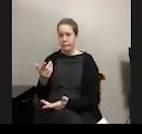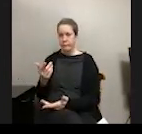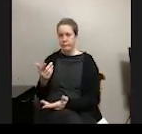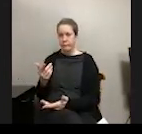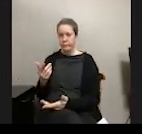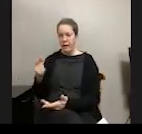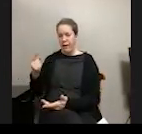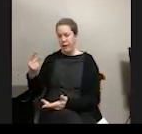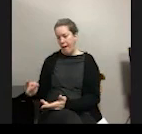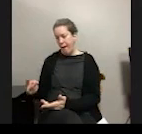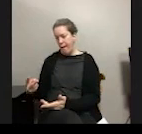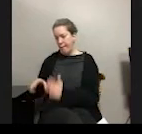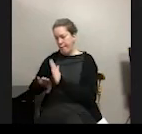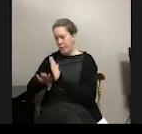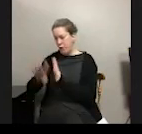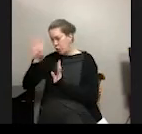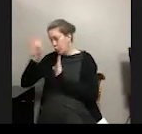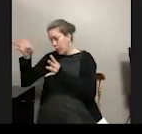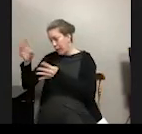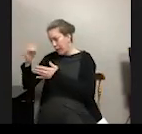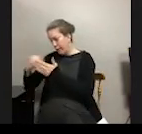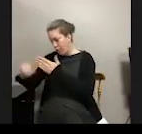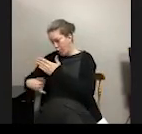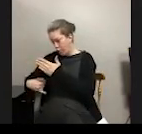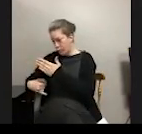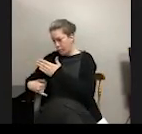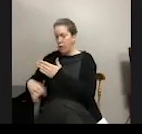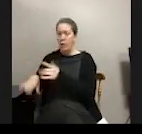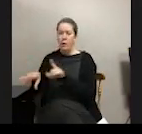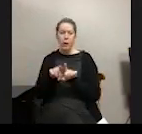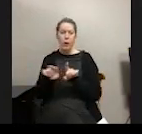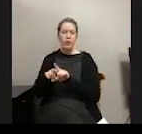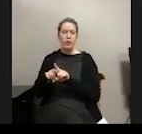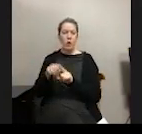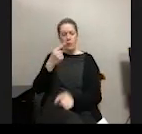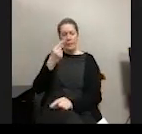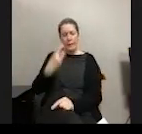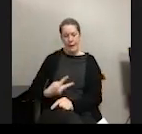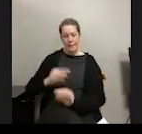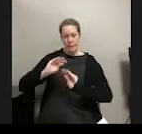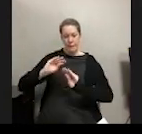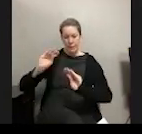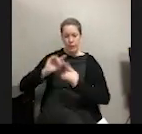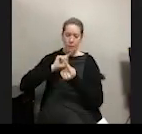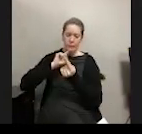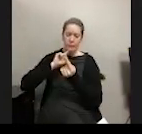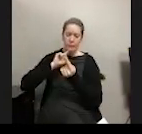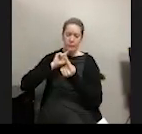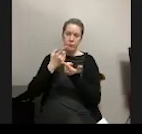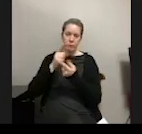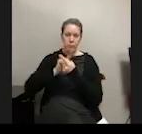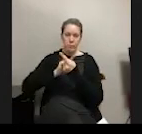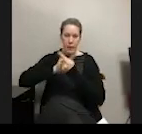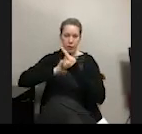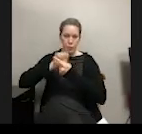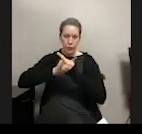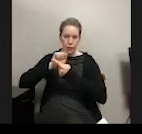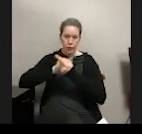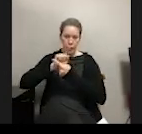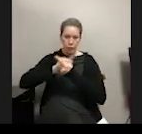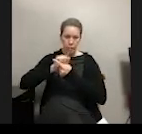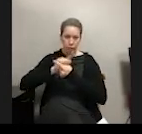half creating the art and the artwork in situ, but it's also half teaching, mentoring, using an established